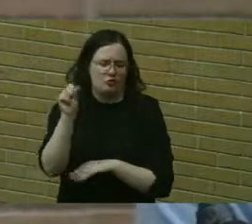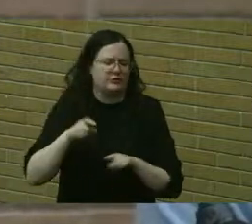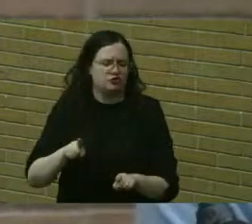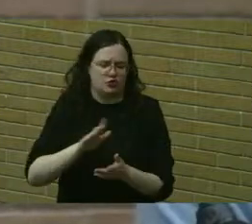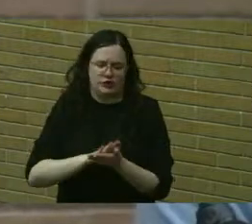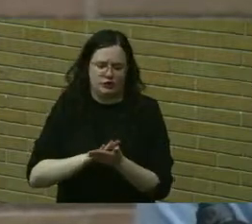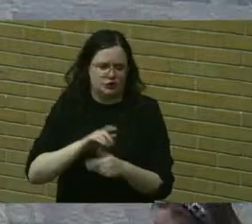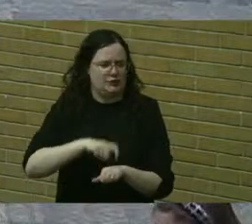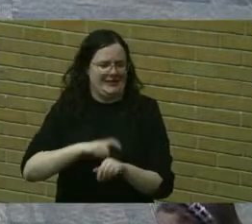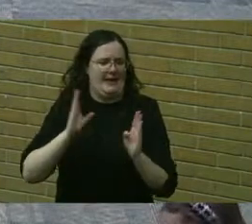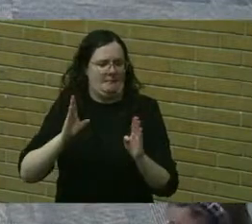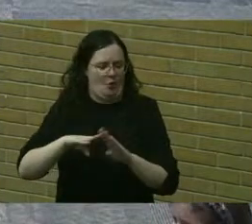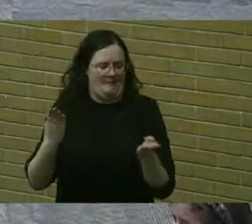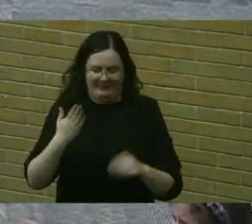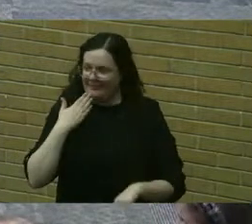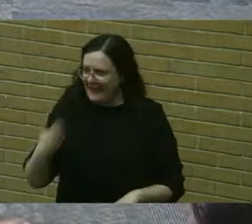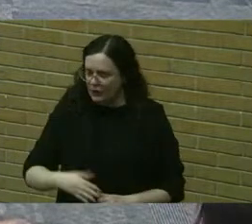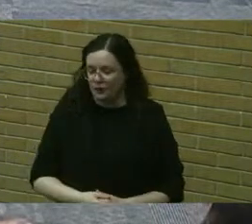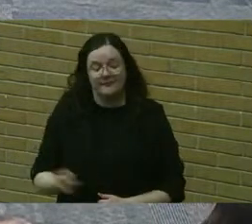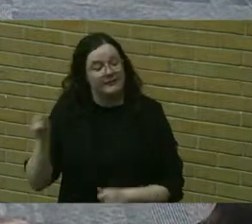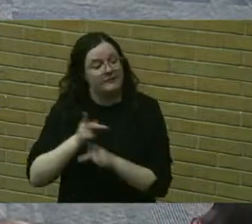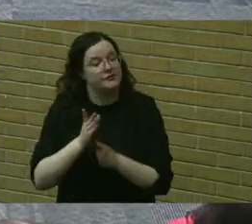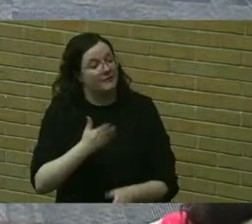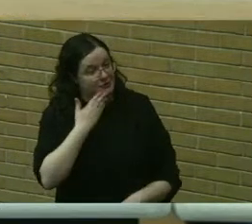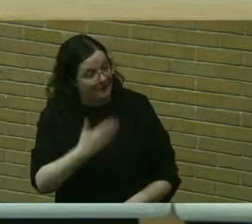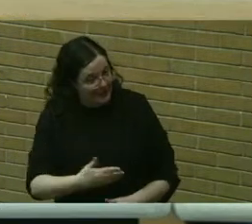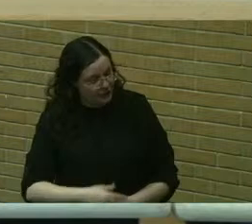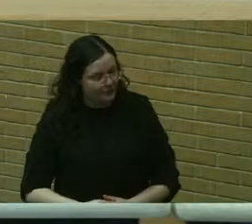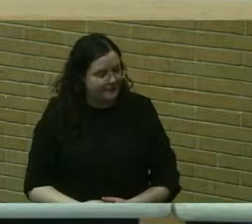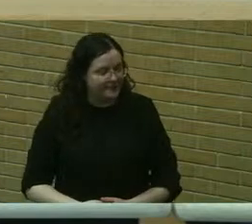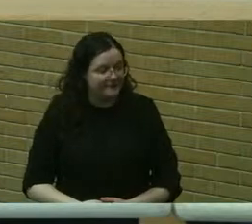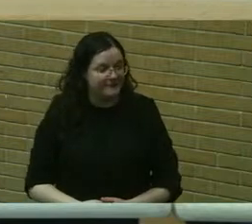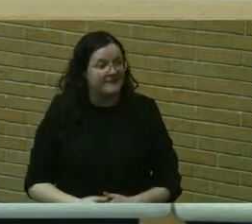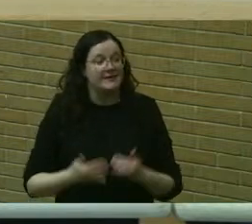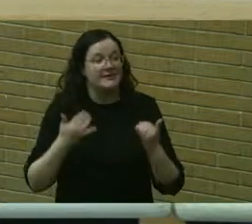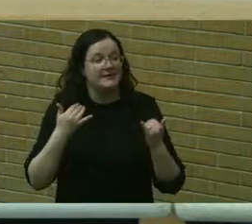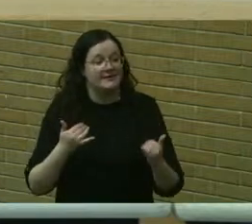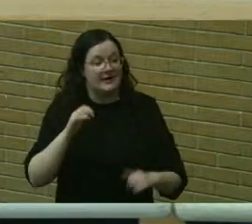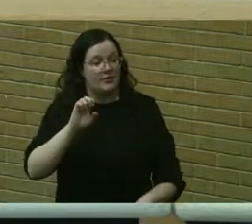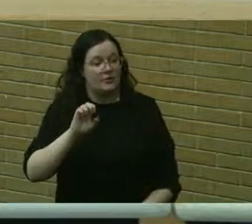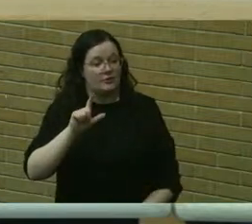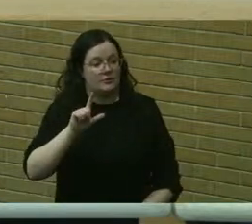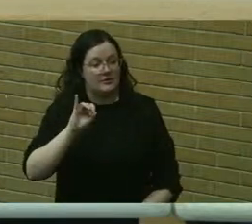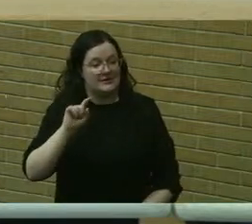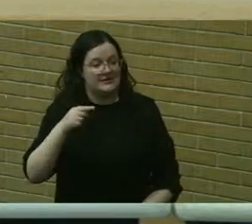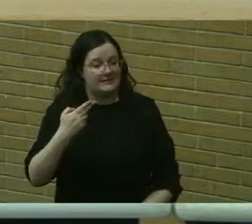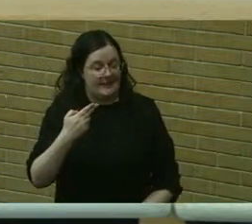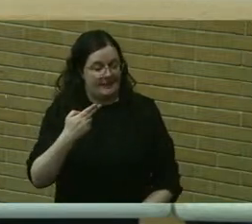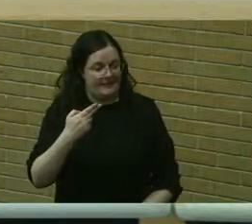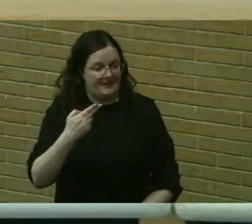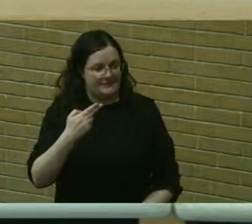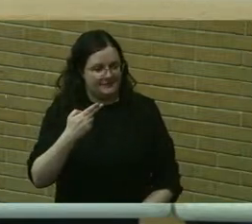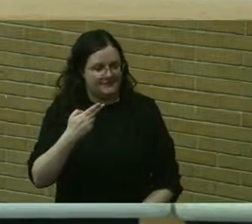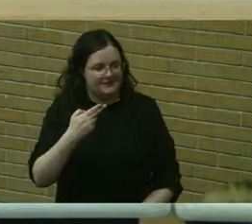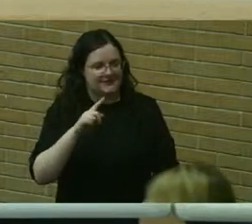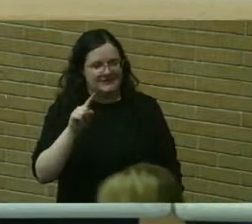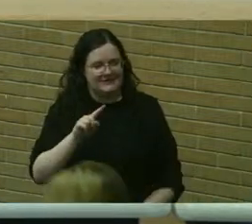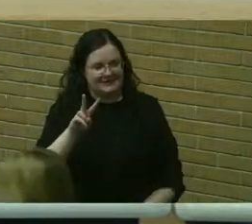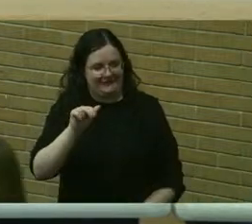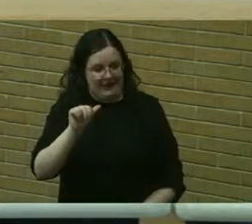you. Thank you, sir. Our next speaker is Elizabeth